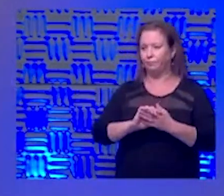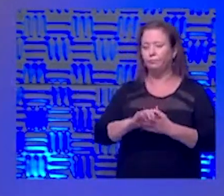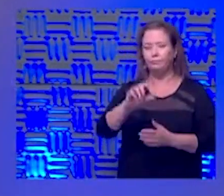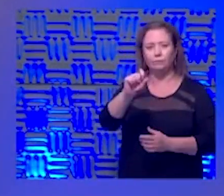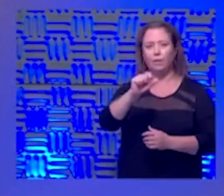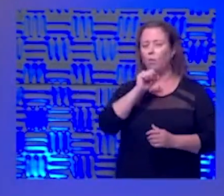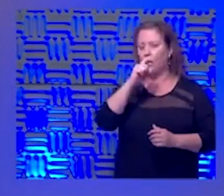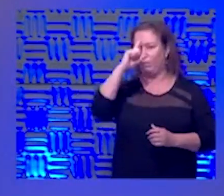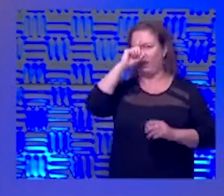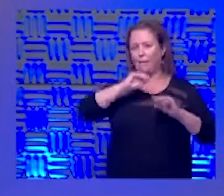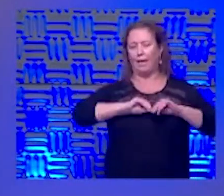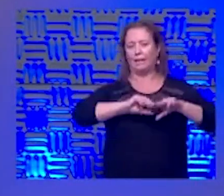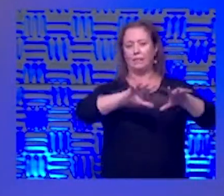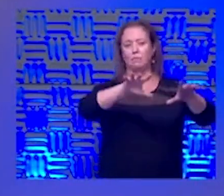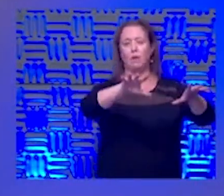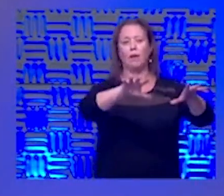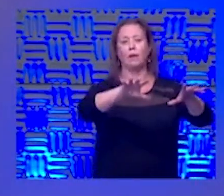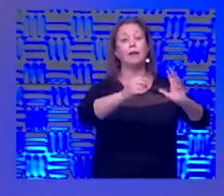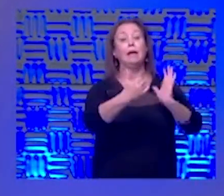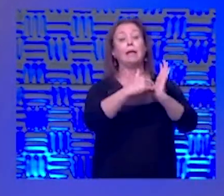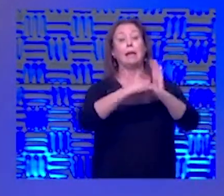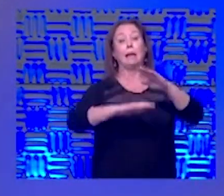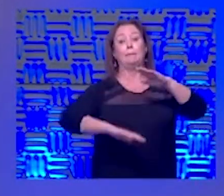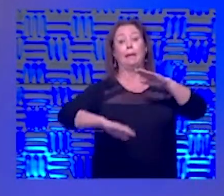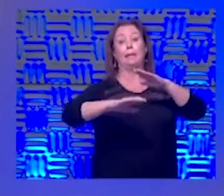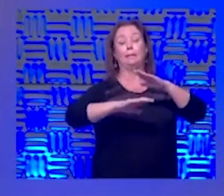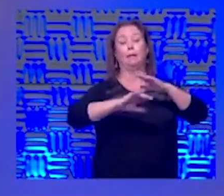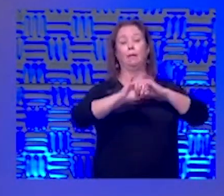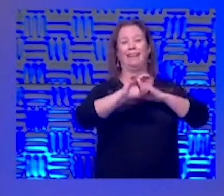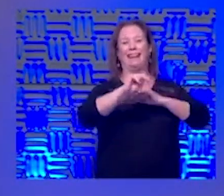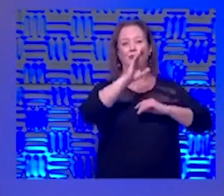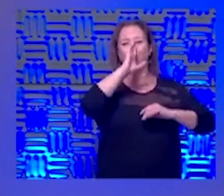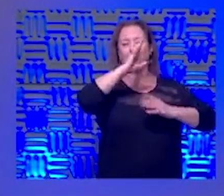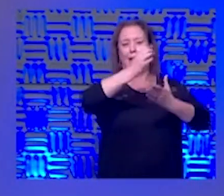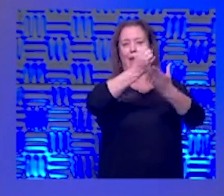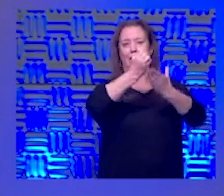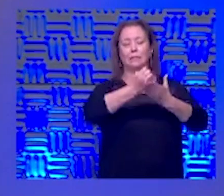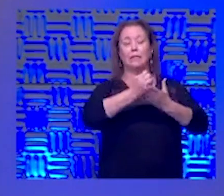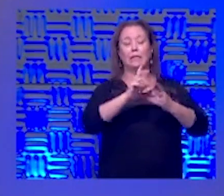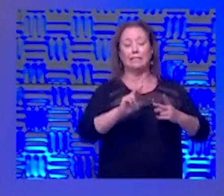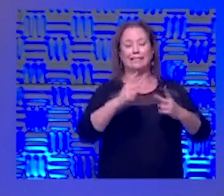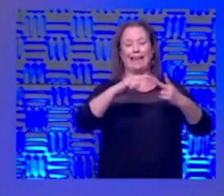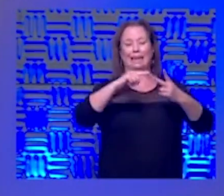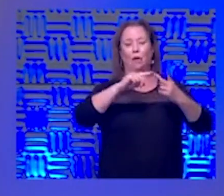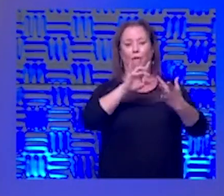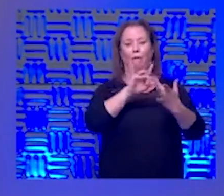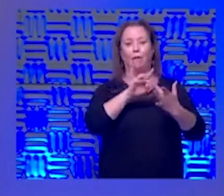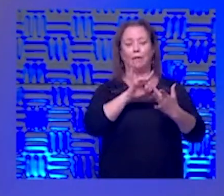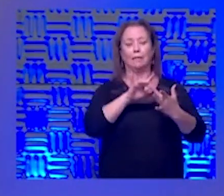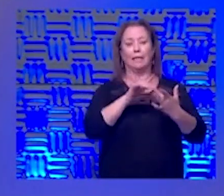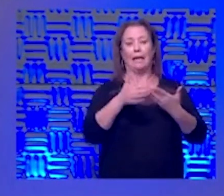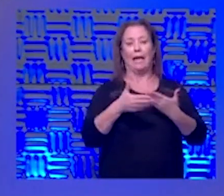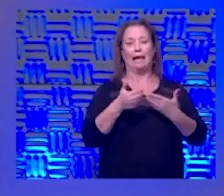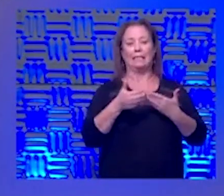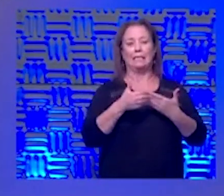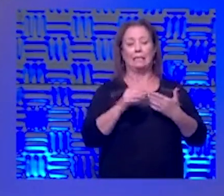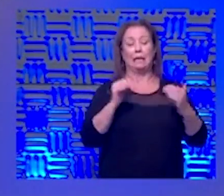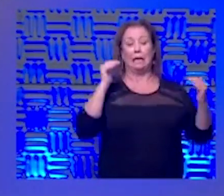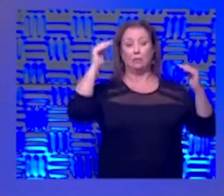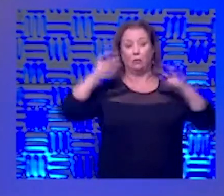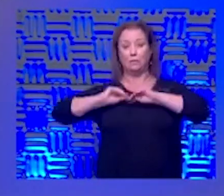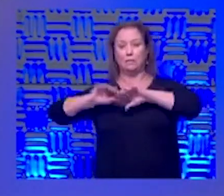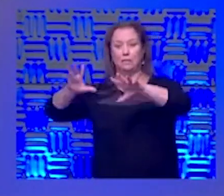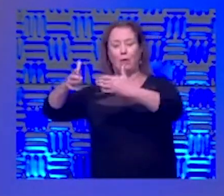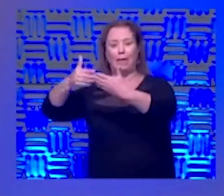they can spread it, again, based on indirect evidence, looking at secondary contacts. As easily as adults can spread